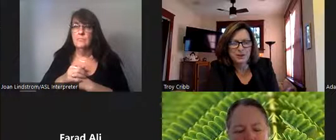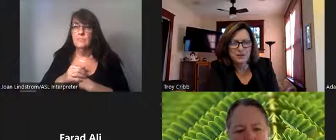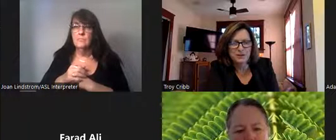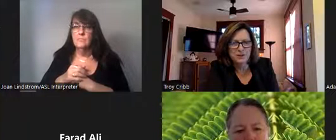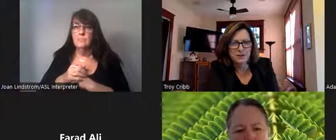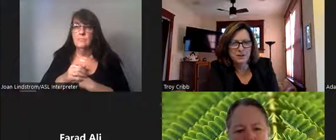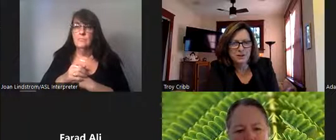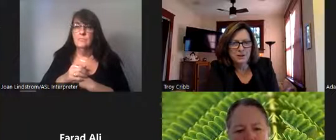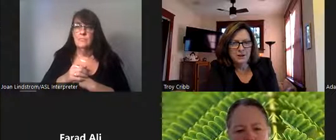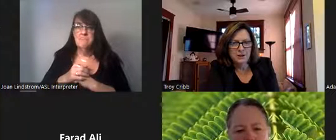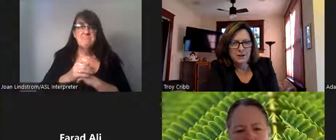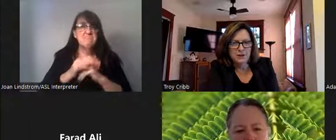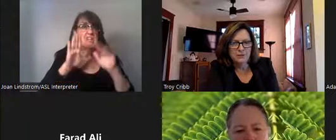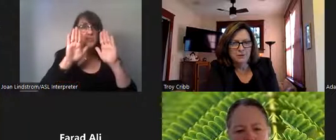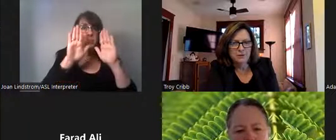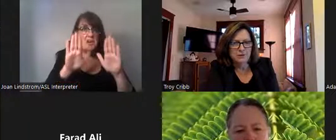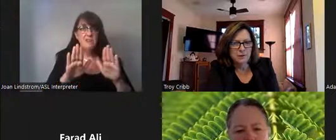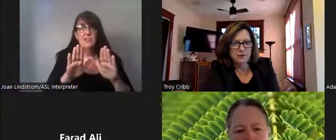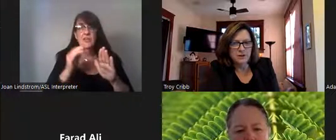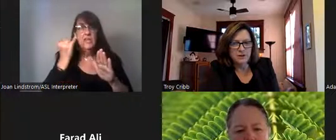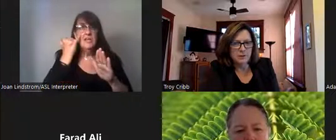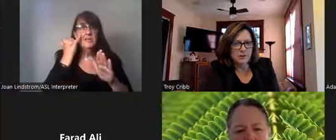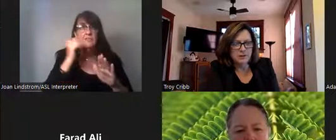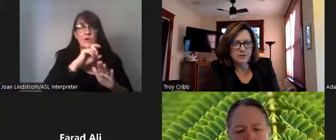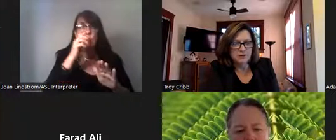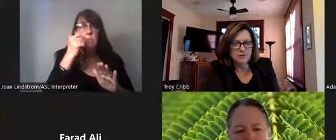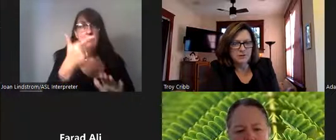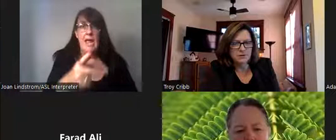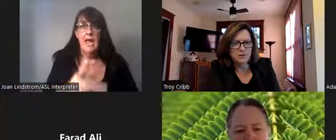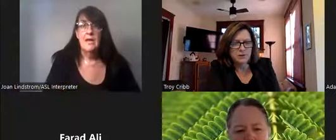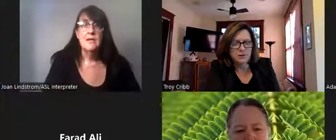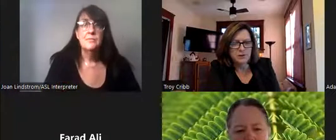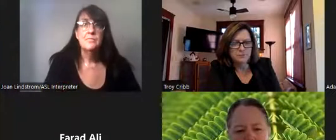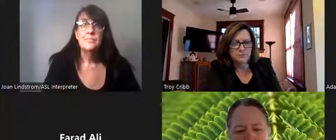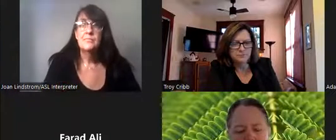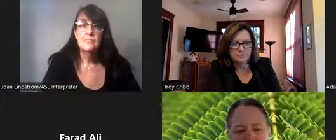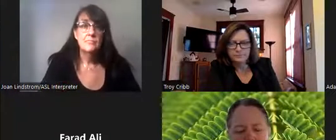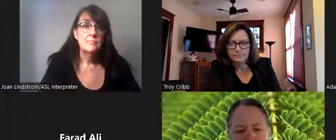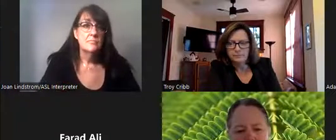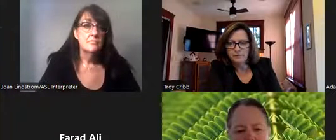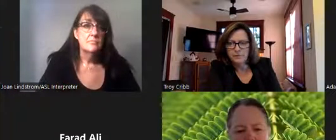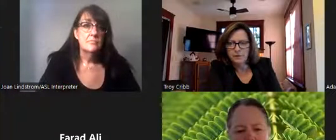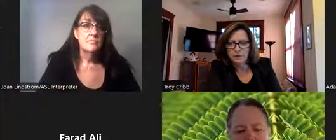would be great. If you need to go back and kind of think about it, that's fine too. But